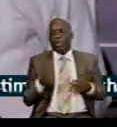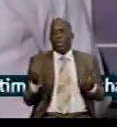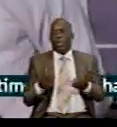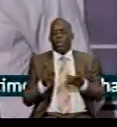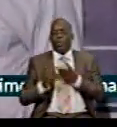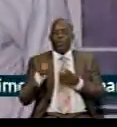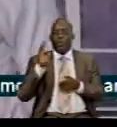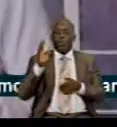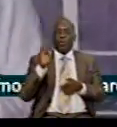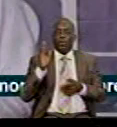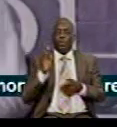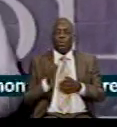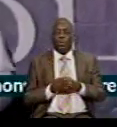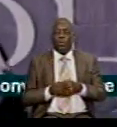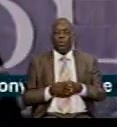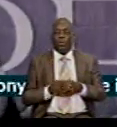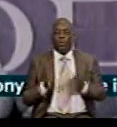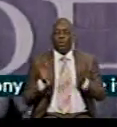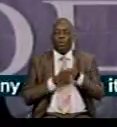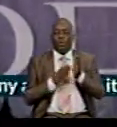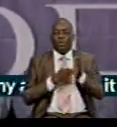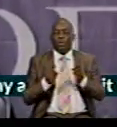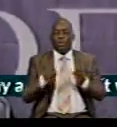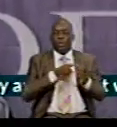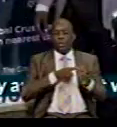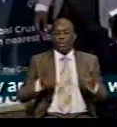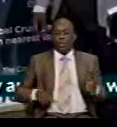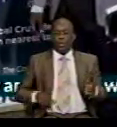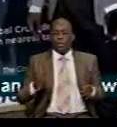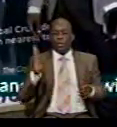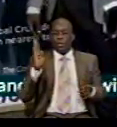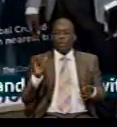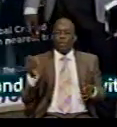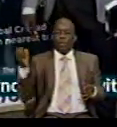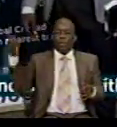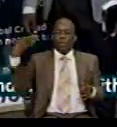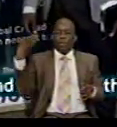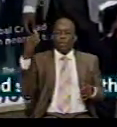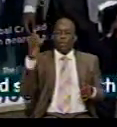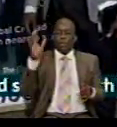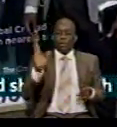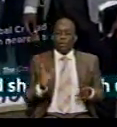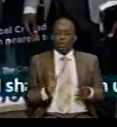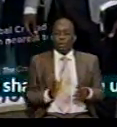Praise the Lord. It's by the grace of God